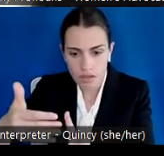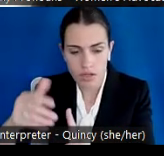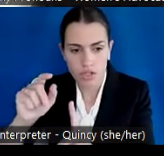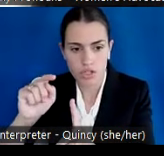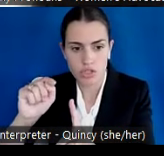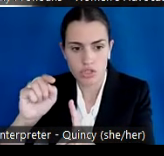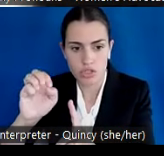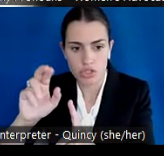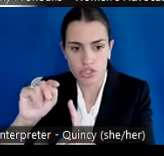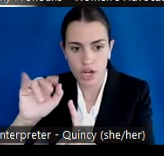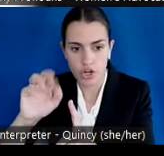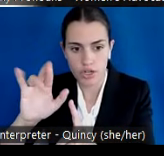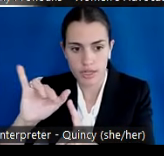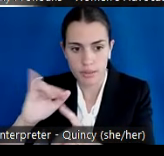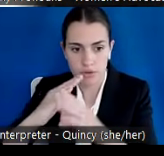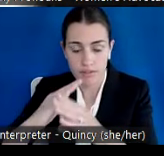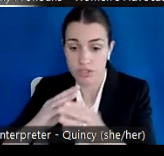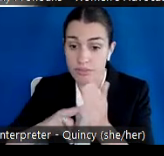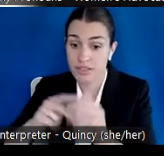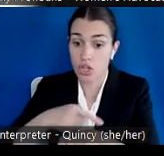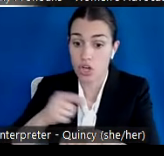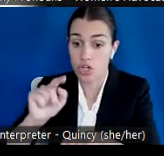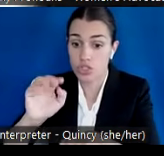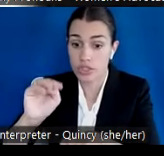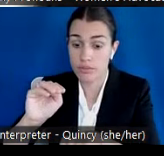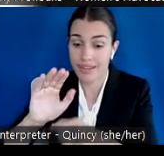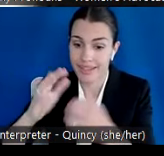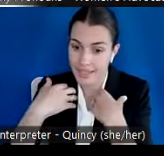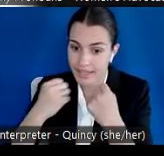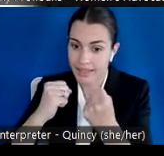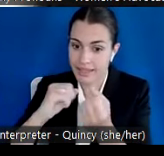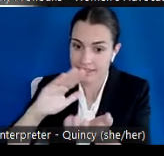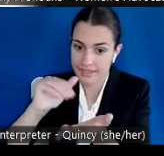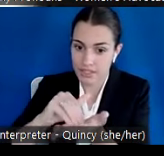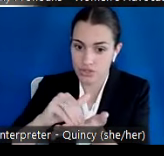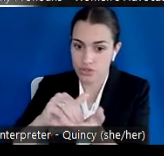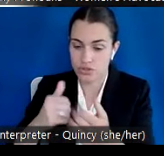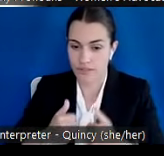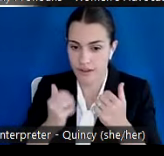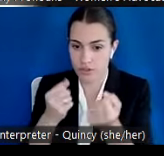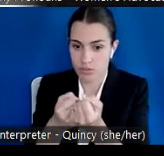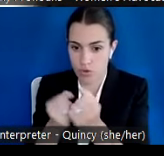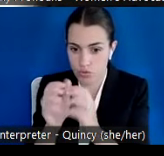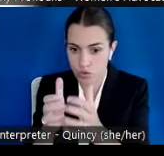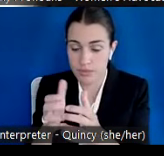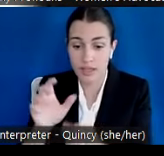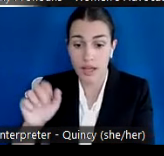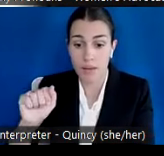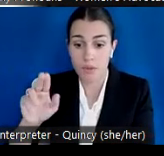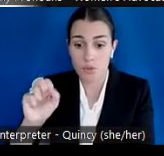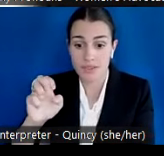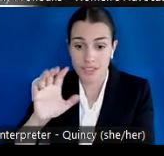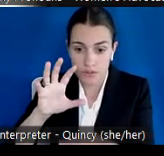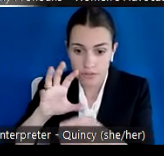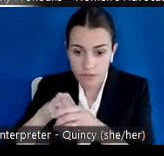longer-term responses to violence, including healing-centered survivor support groups and abuse intervention or transformation